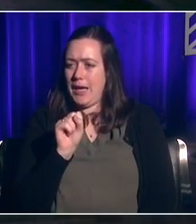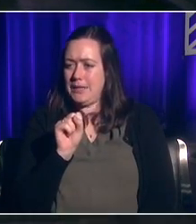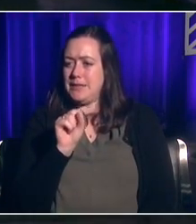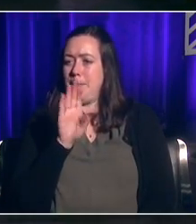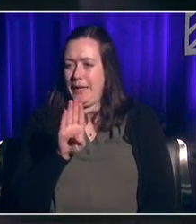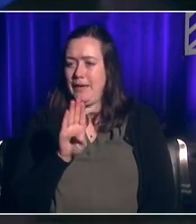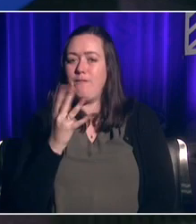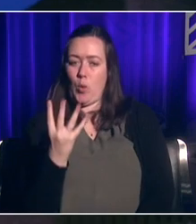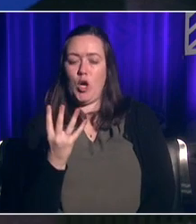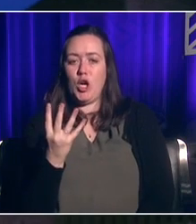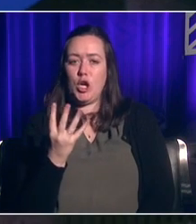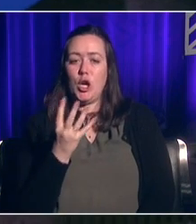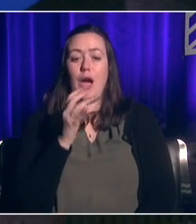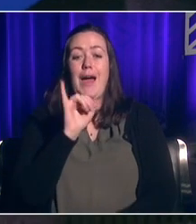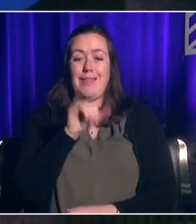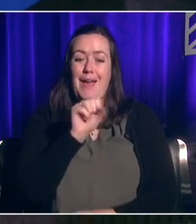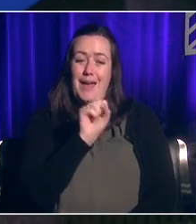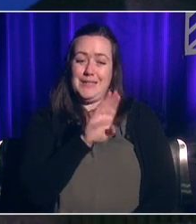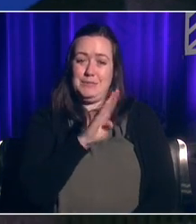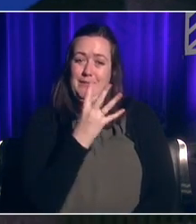ask any person of color,